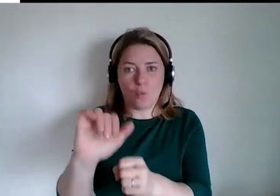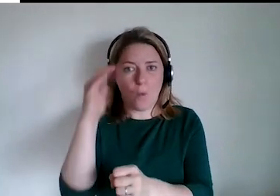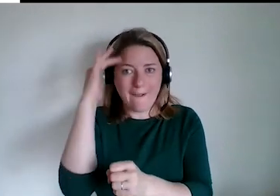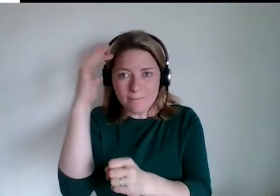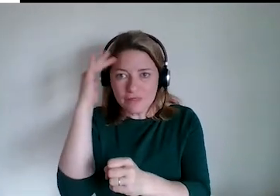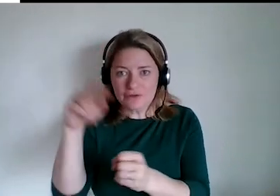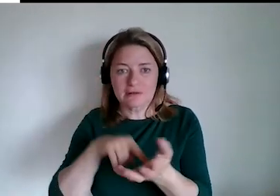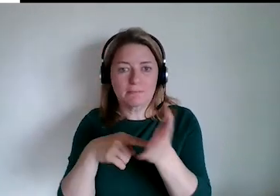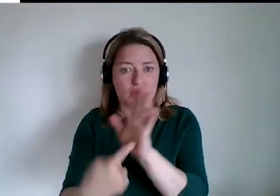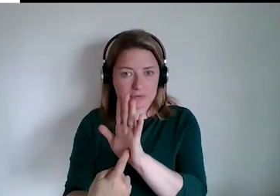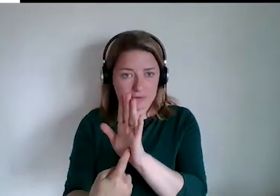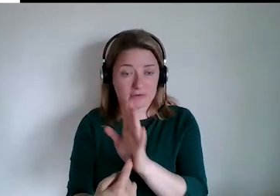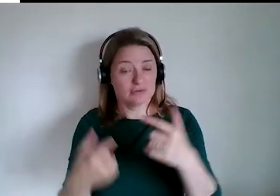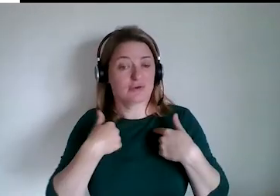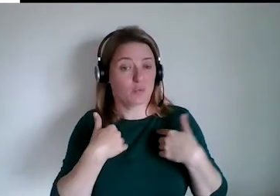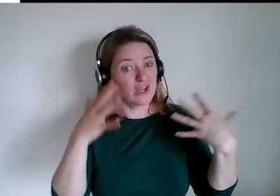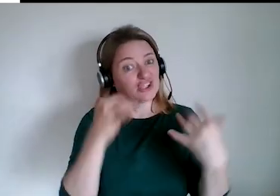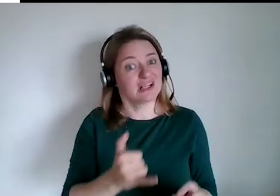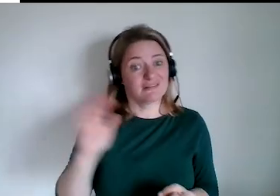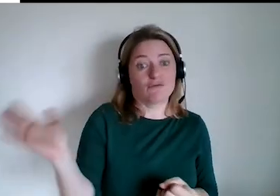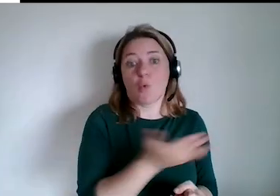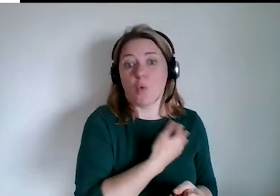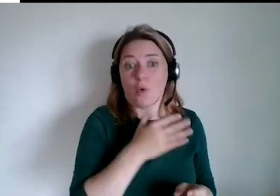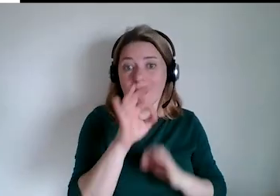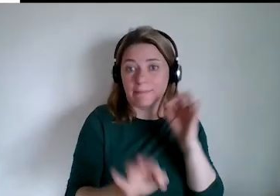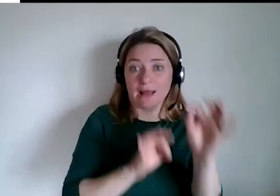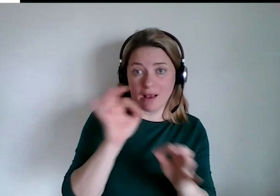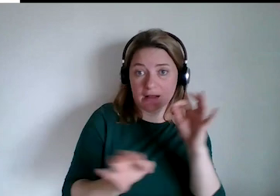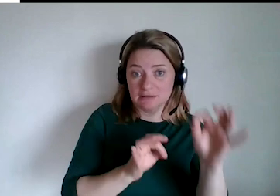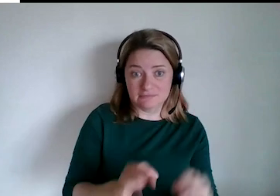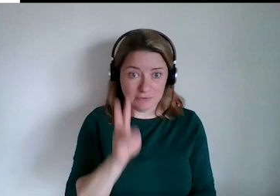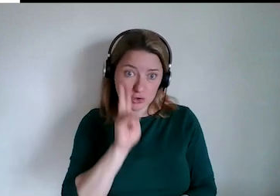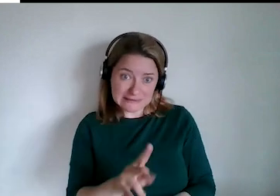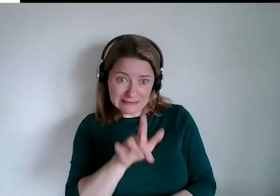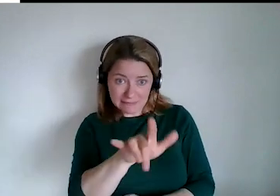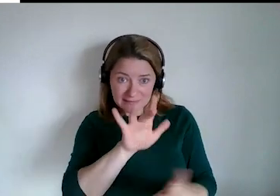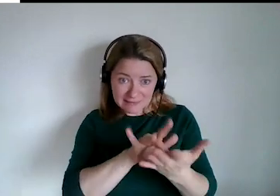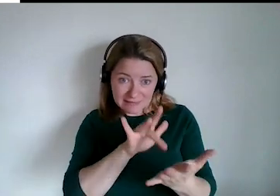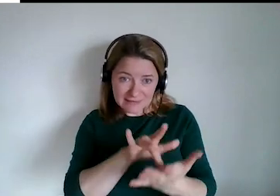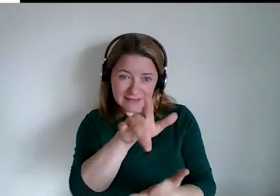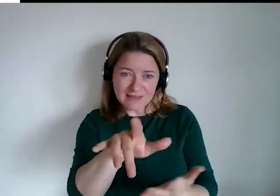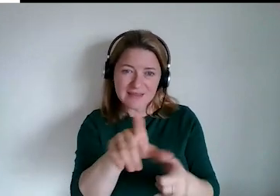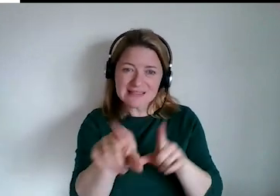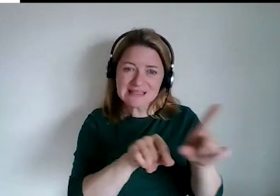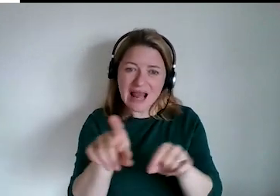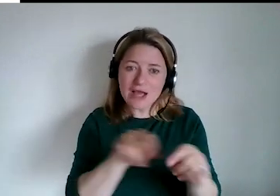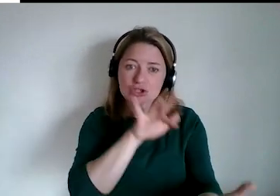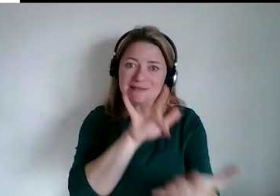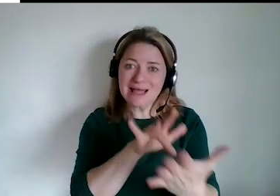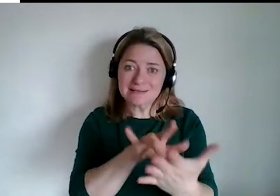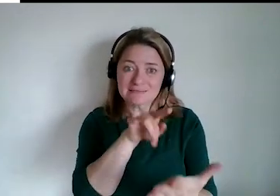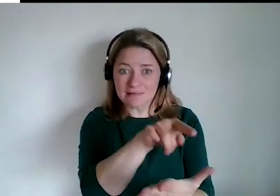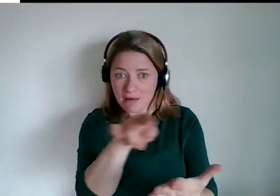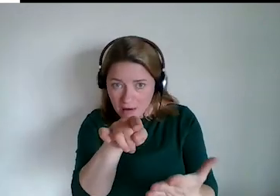So we tested it for all applicants initially, and you can see here, the selection center scores had just as